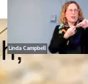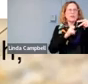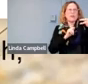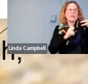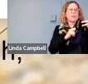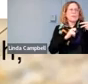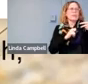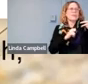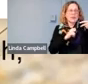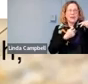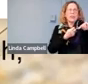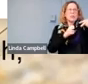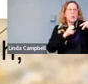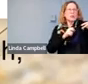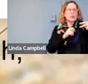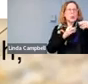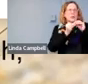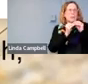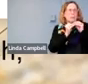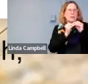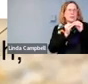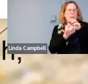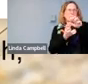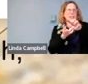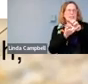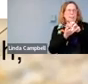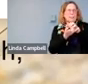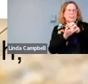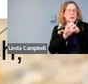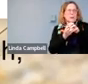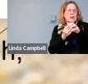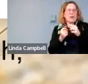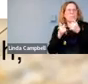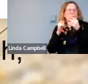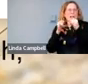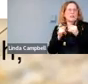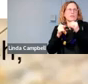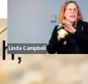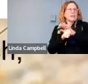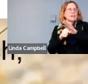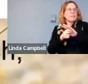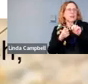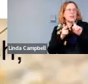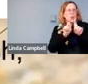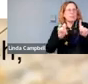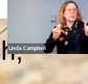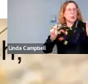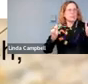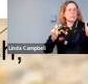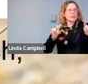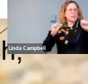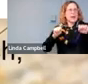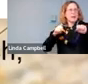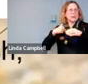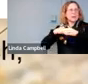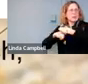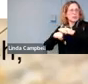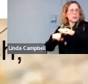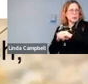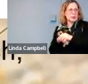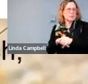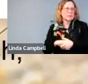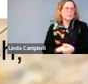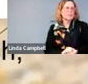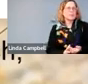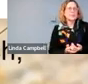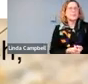two and somehow the chromosome numbers got mixed up. And so one individual had enough chromosomes to be able